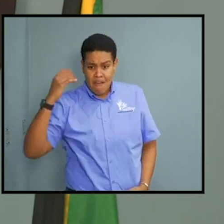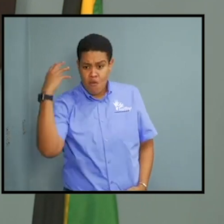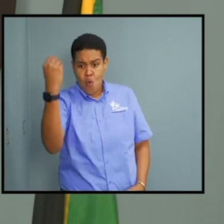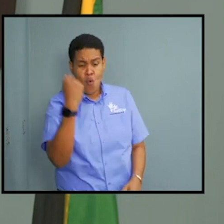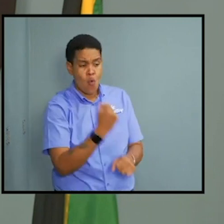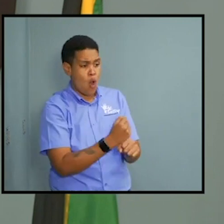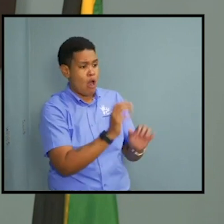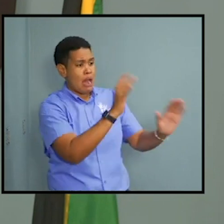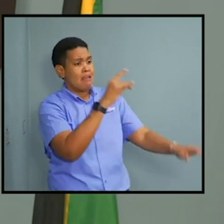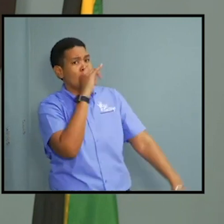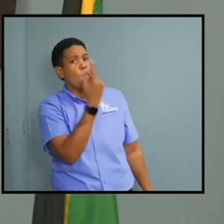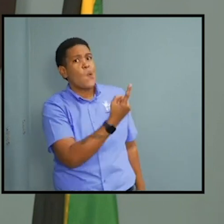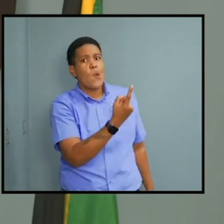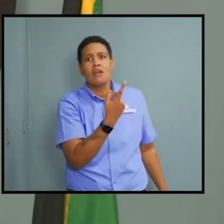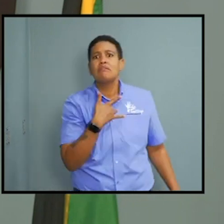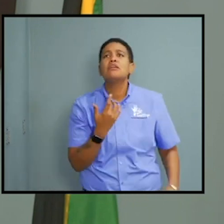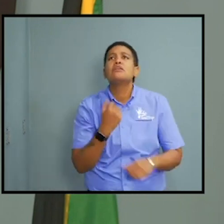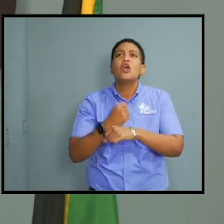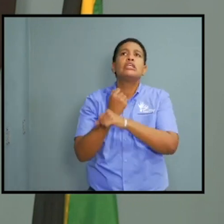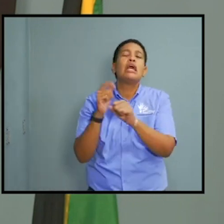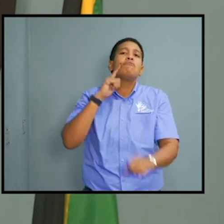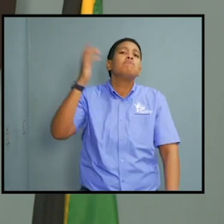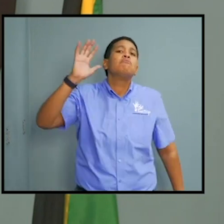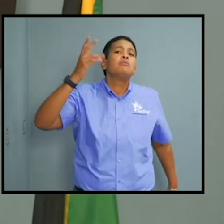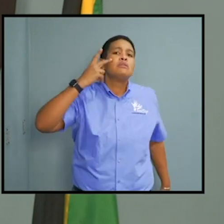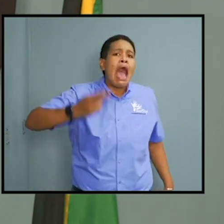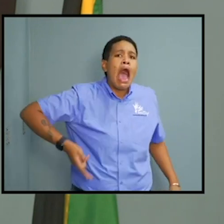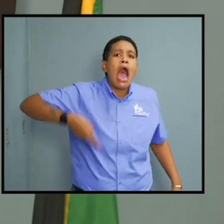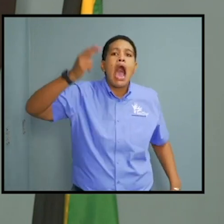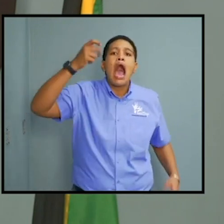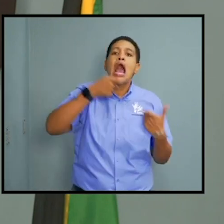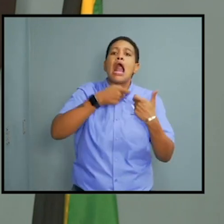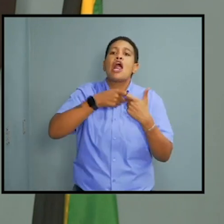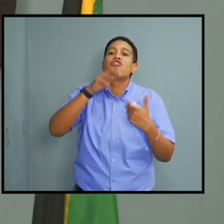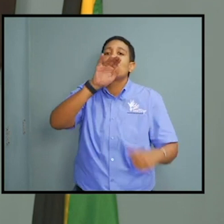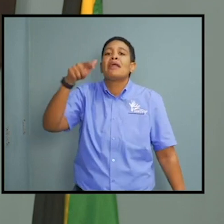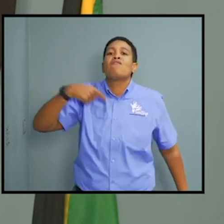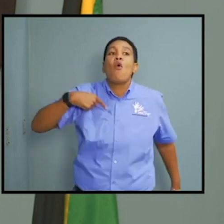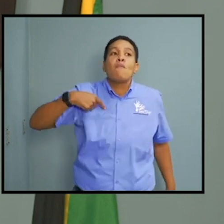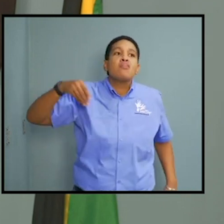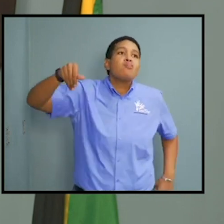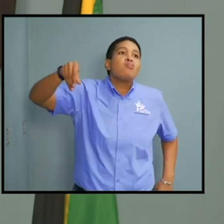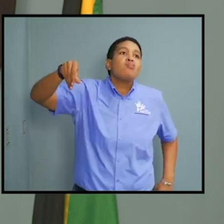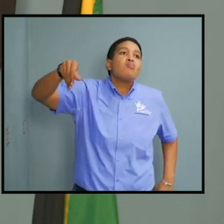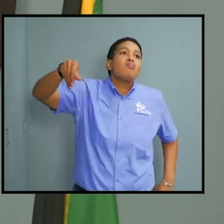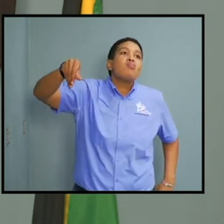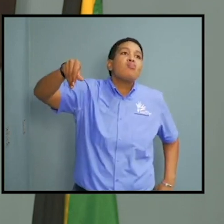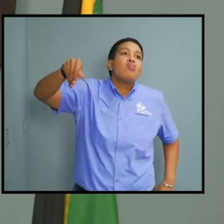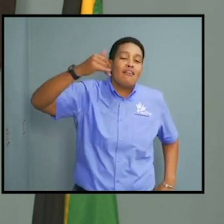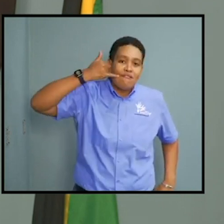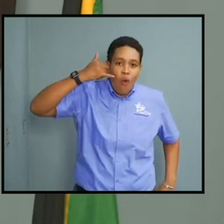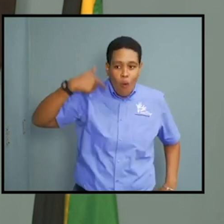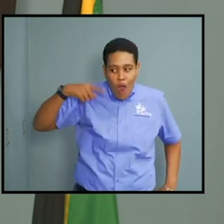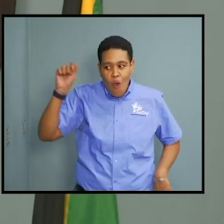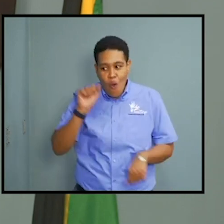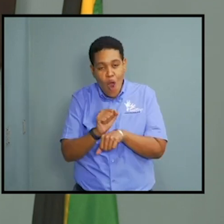leave the children by themselves. We've heard about the high electricity bills, how parents have to leave their phones while they go to